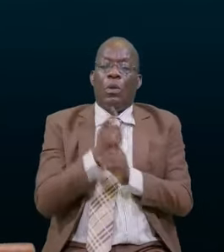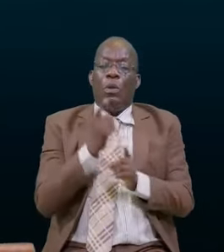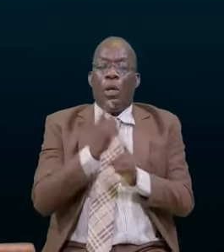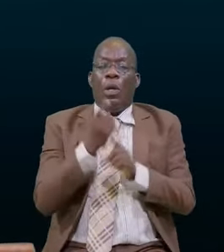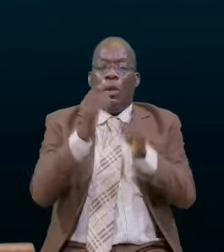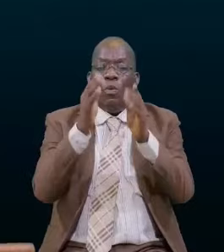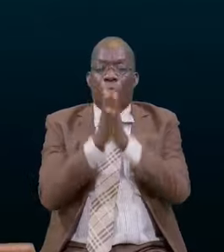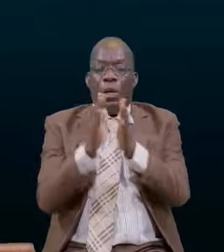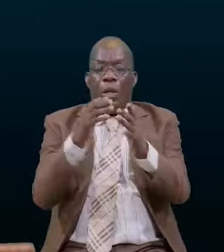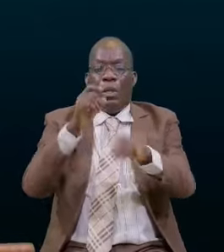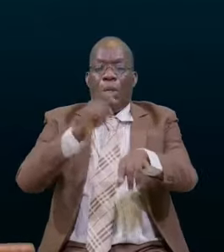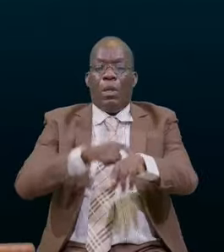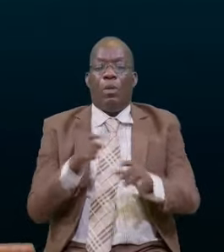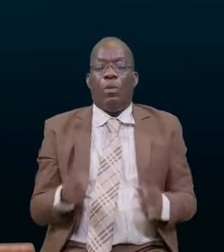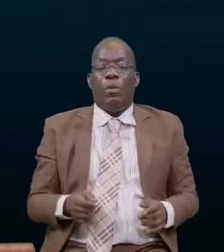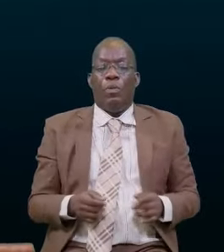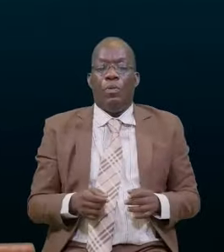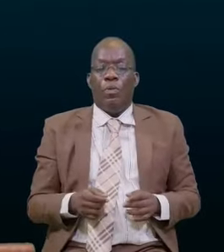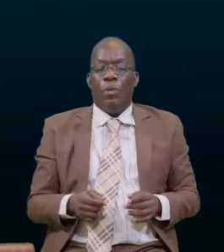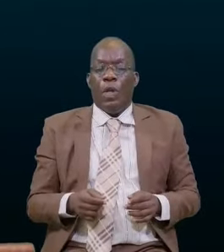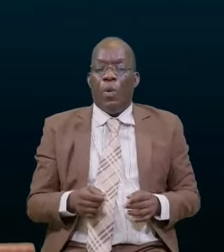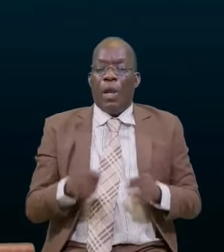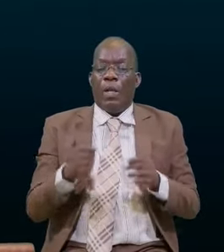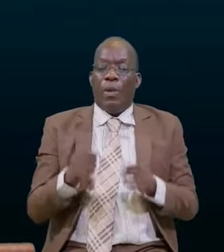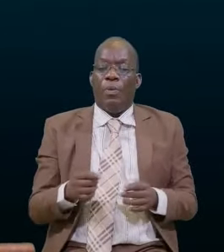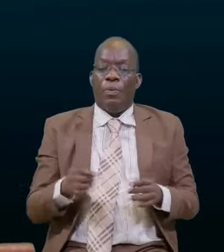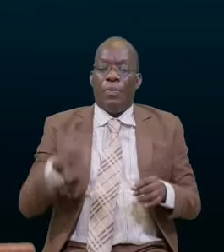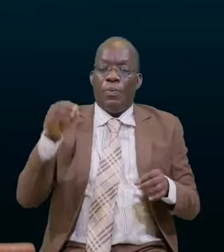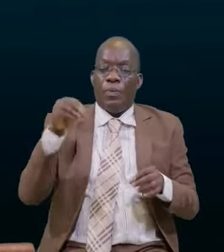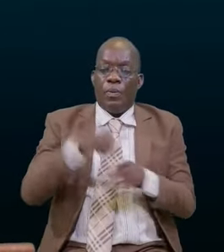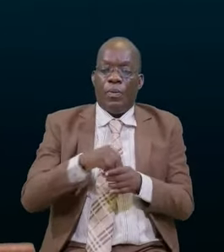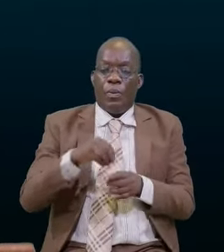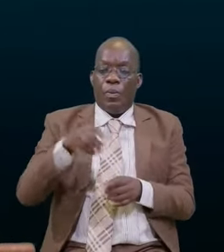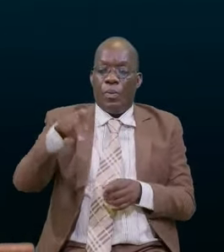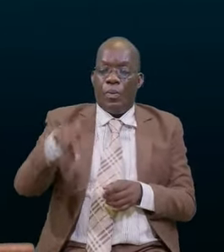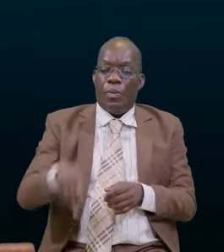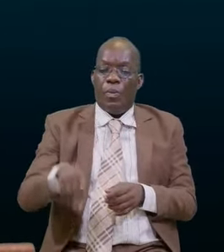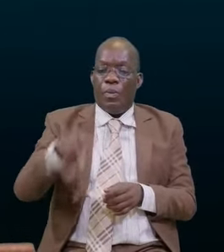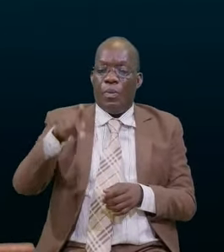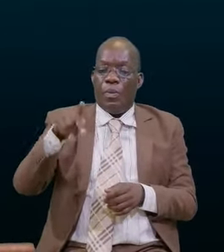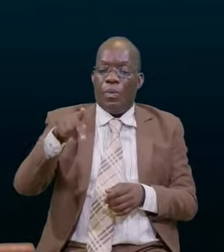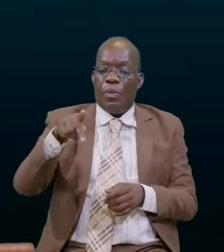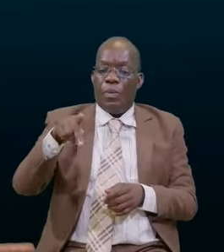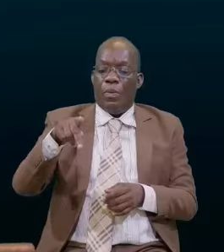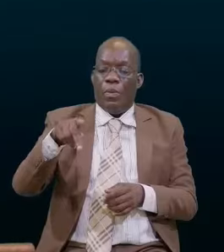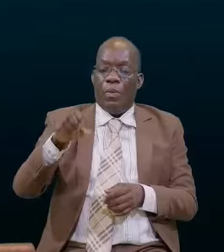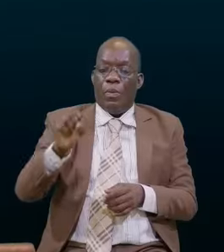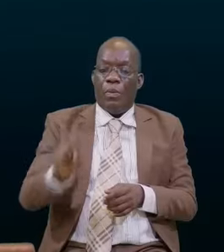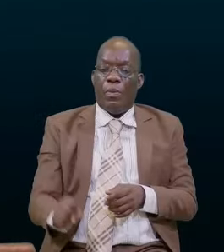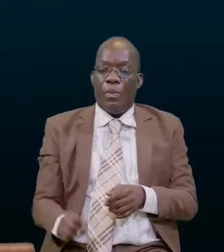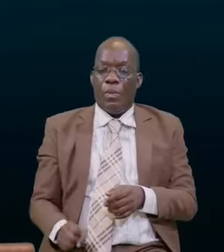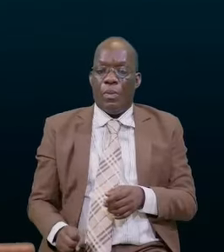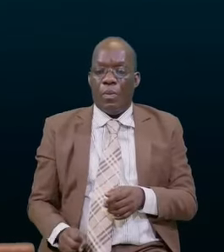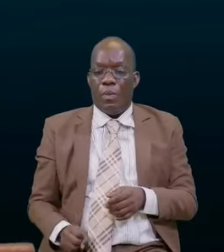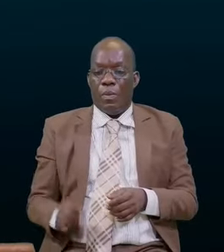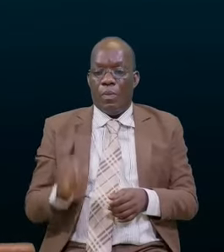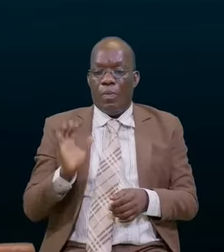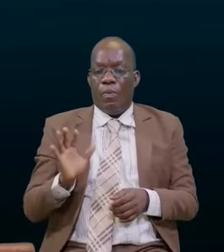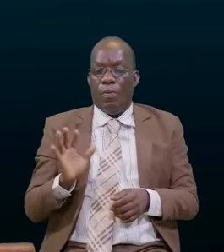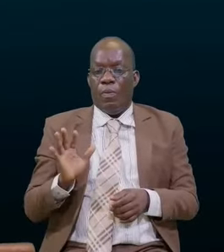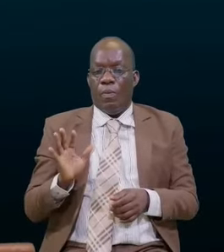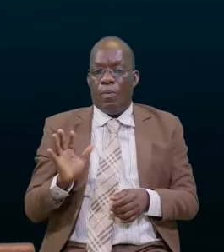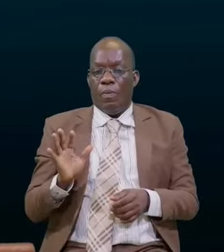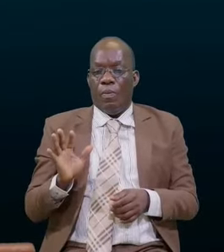quiet time in the book of Psalm chapter 5 I read from verse one Psalm chapter 5 I